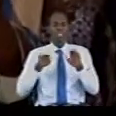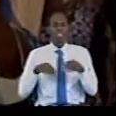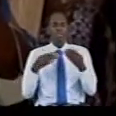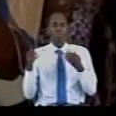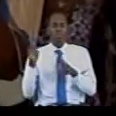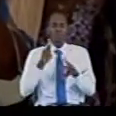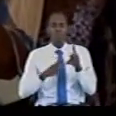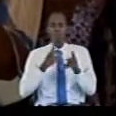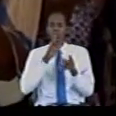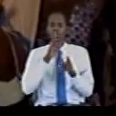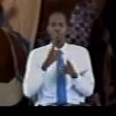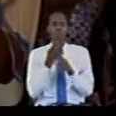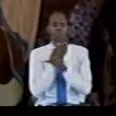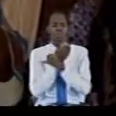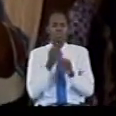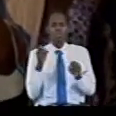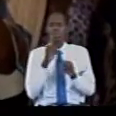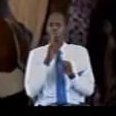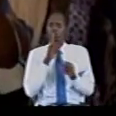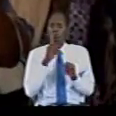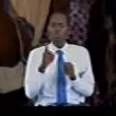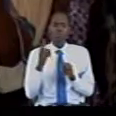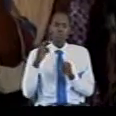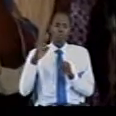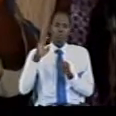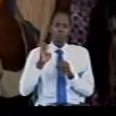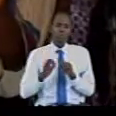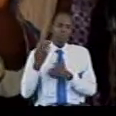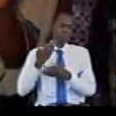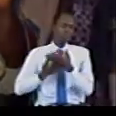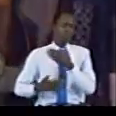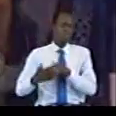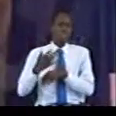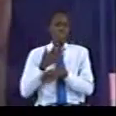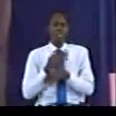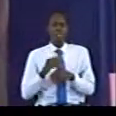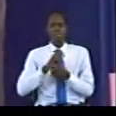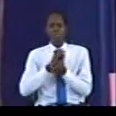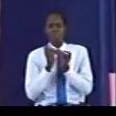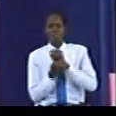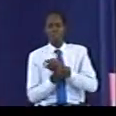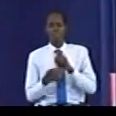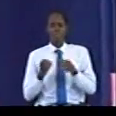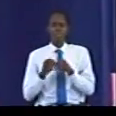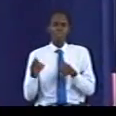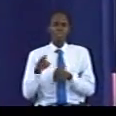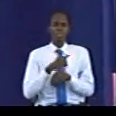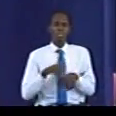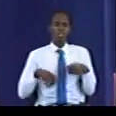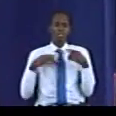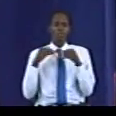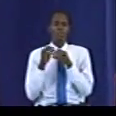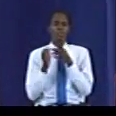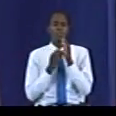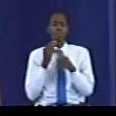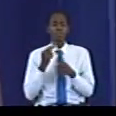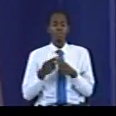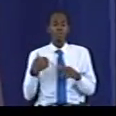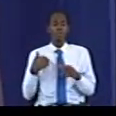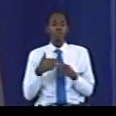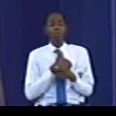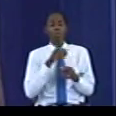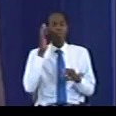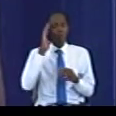salvation, real regeneration, and a turning around transformation in their lives in Jesus' name. We will have